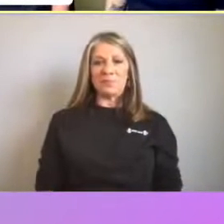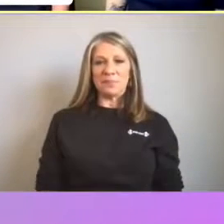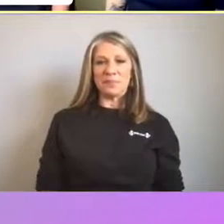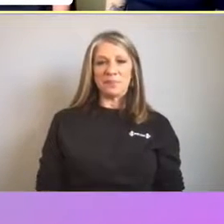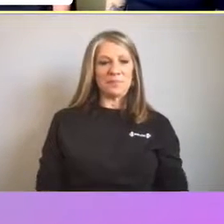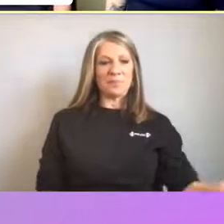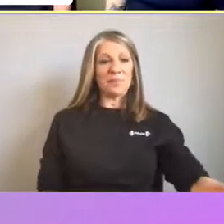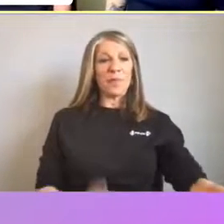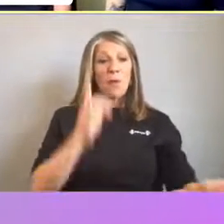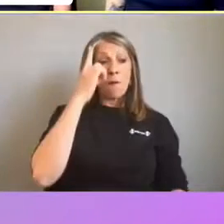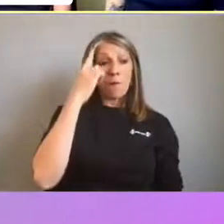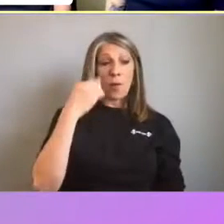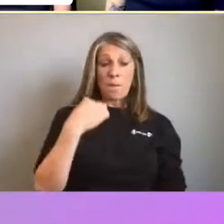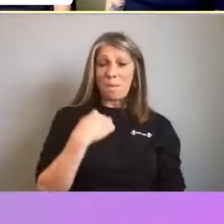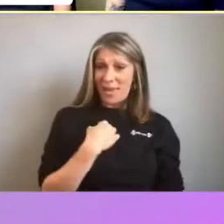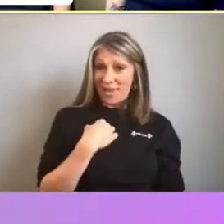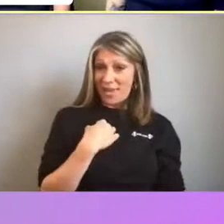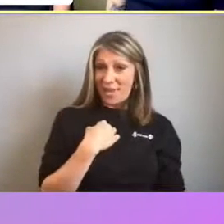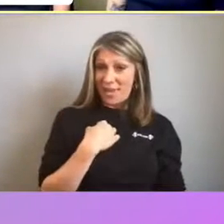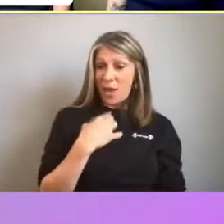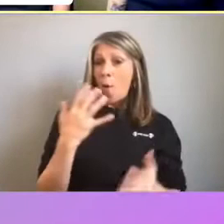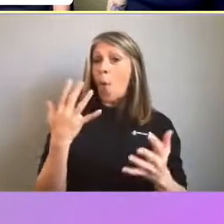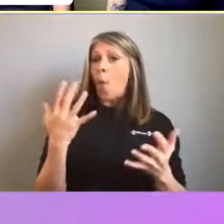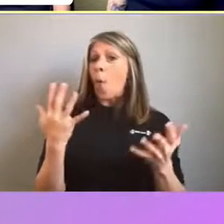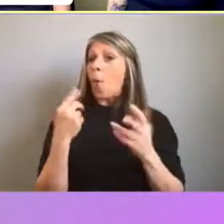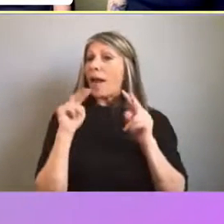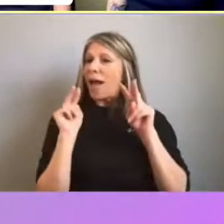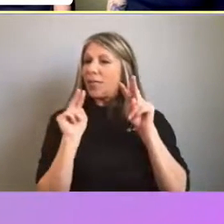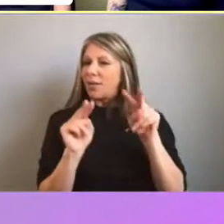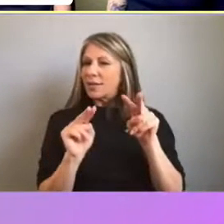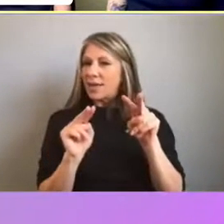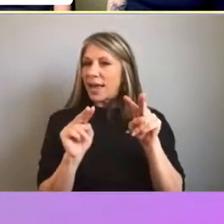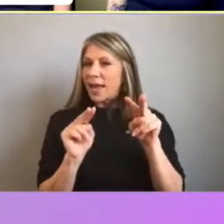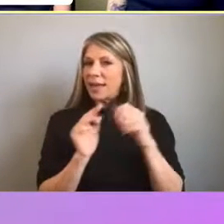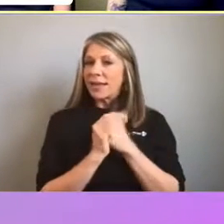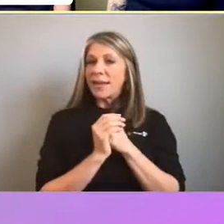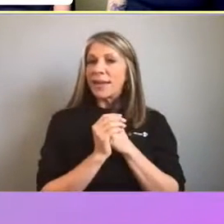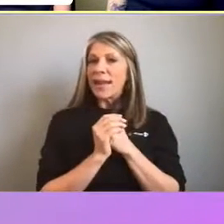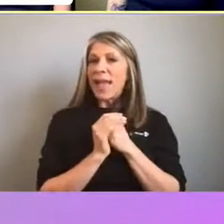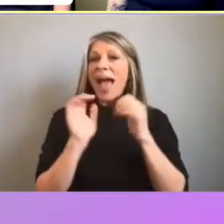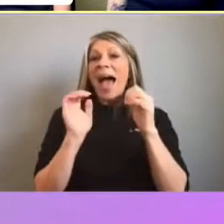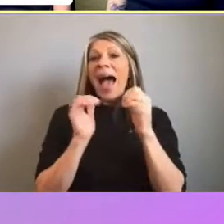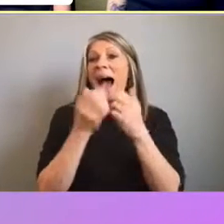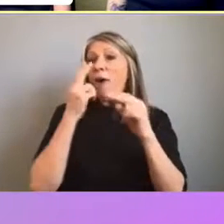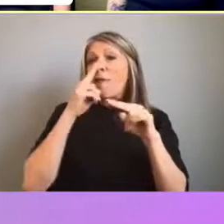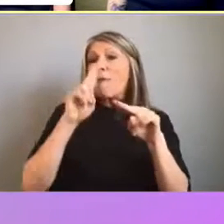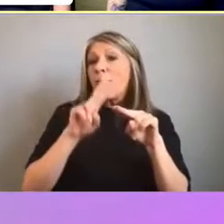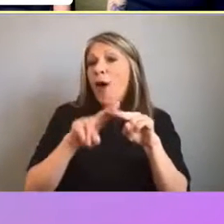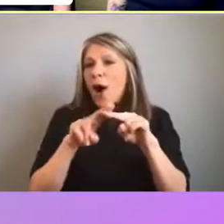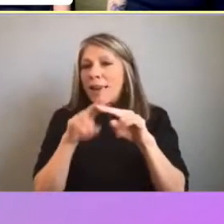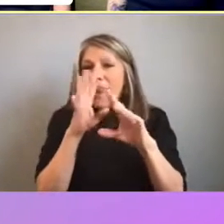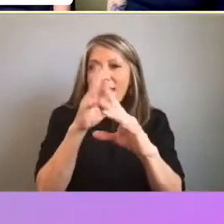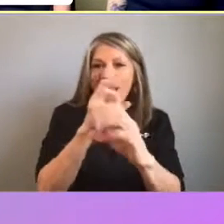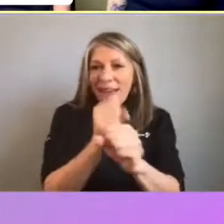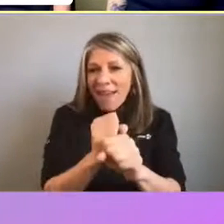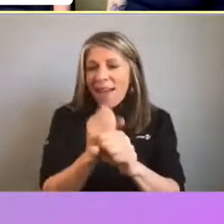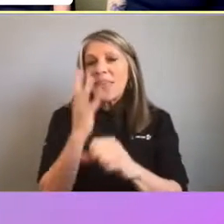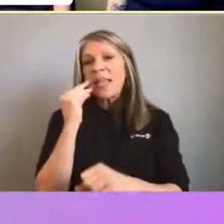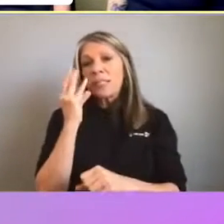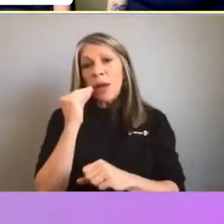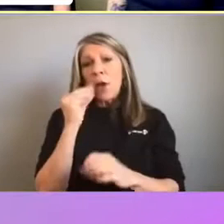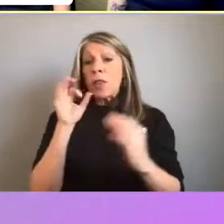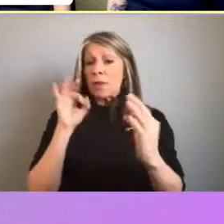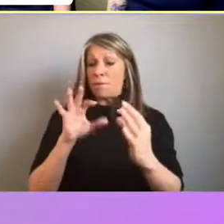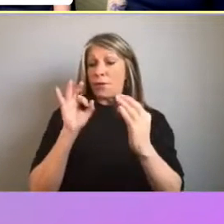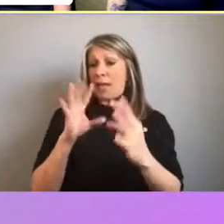So for me, what I looked at was first how fun and engaging the experience was, the feedback